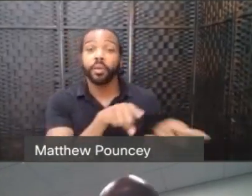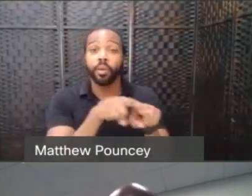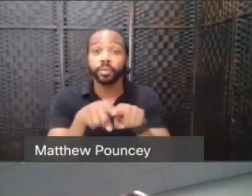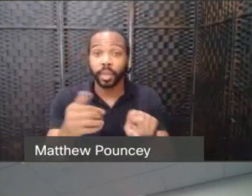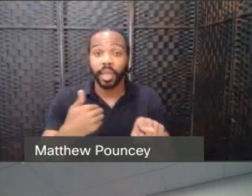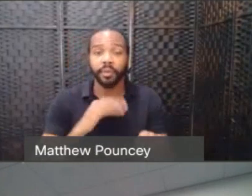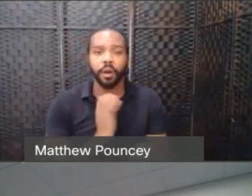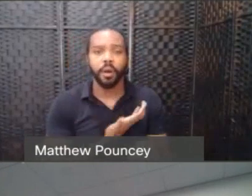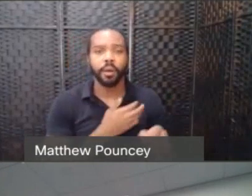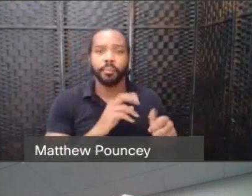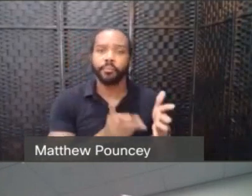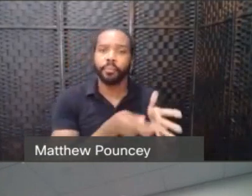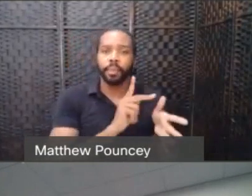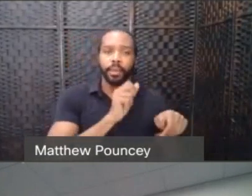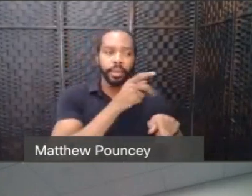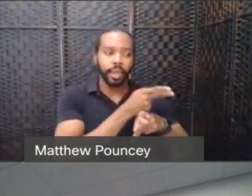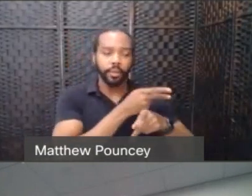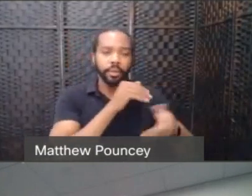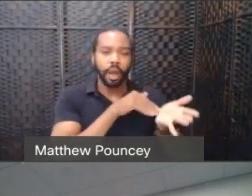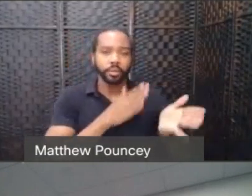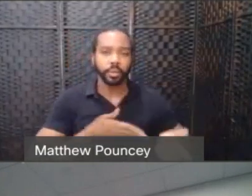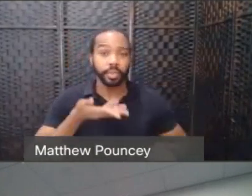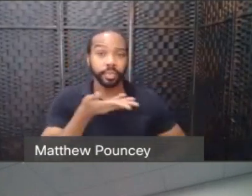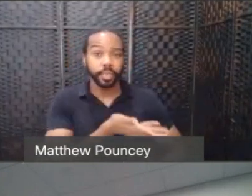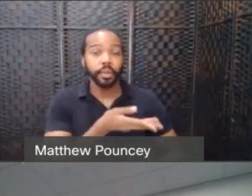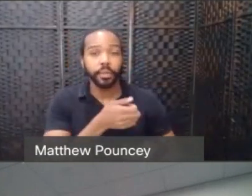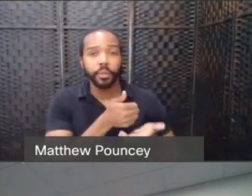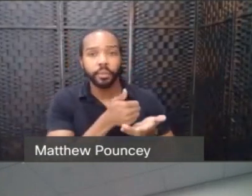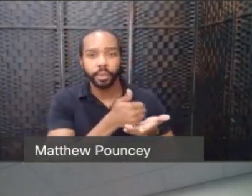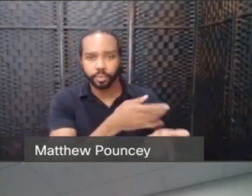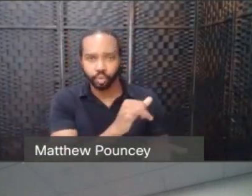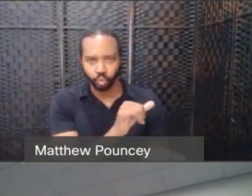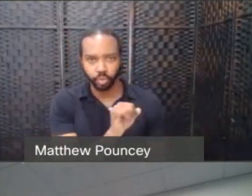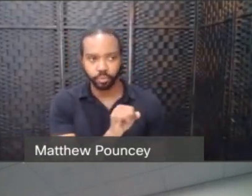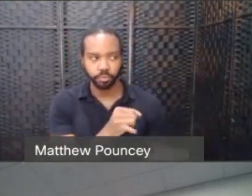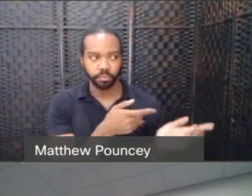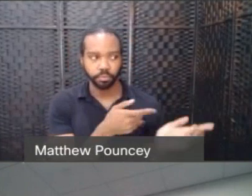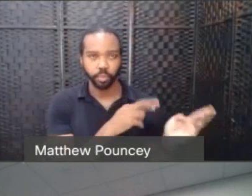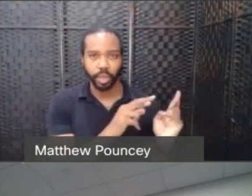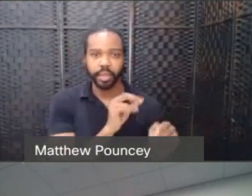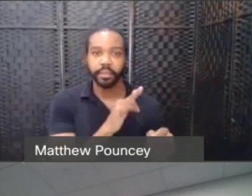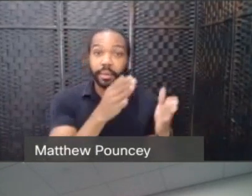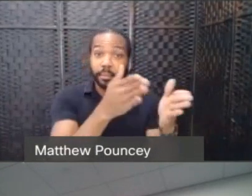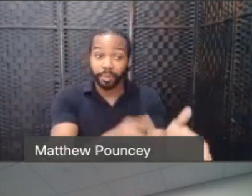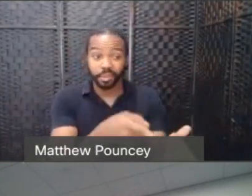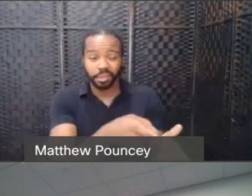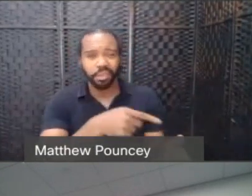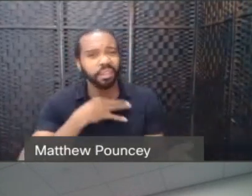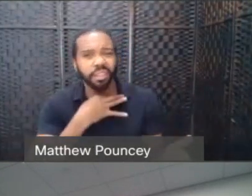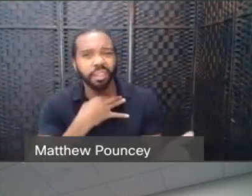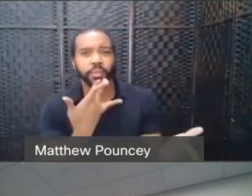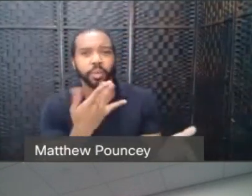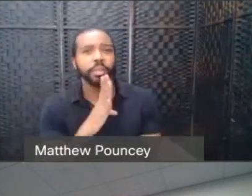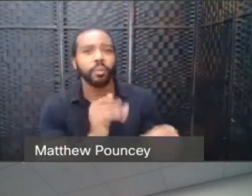primary care doc kind of at our disposal if we need folks that want to speak with a physician and the physician is